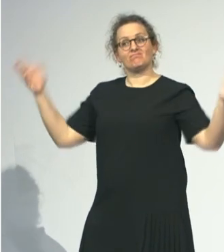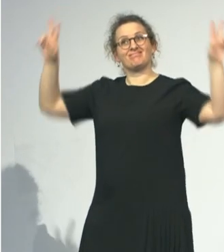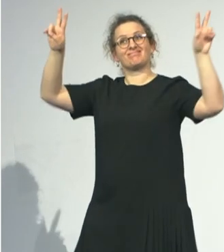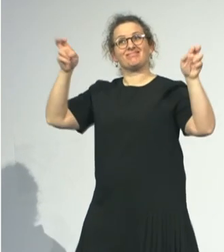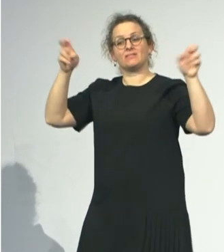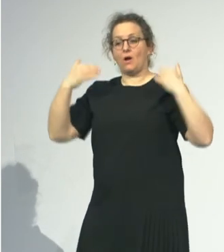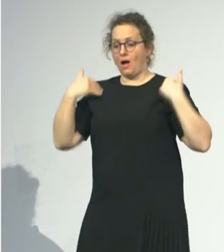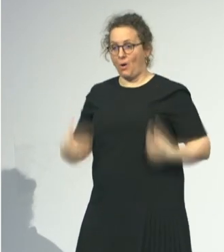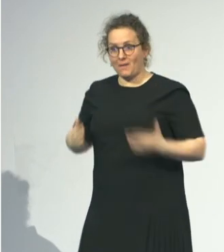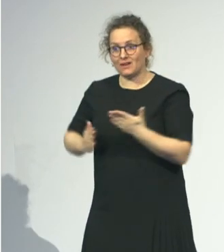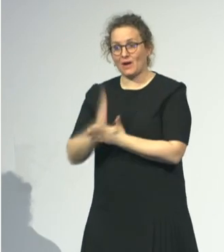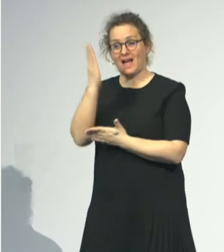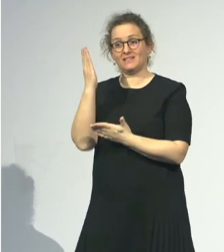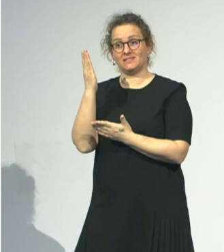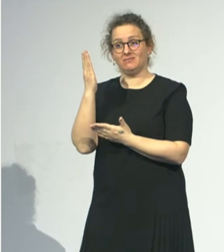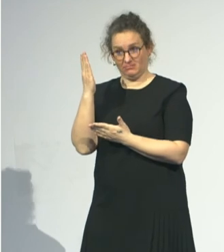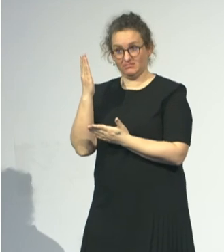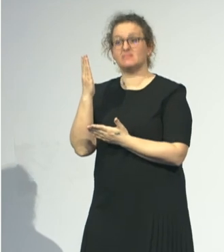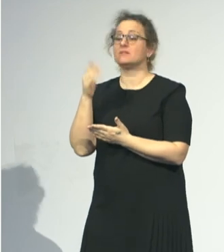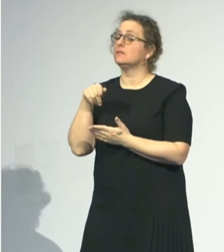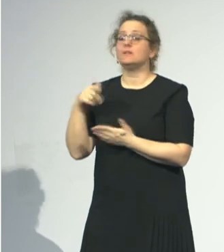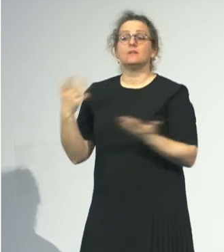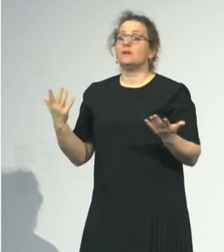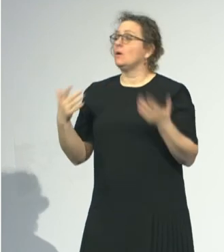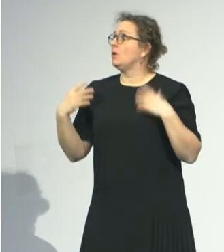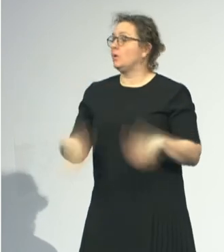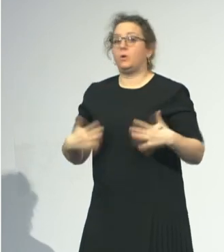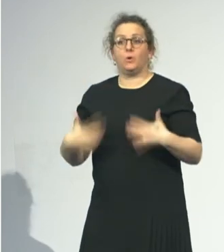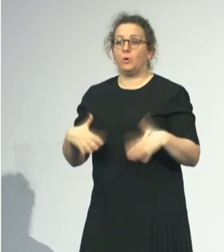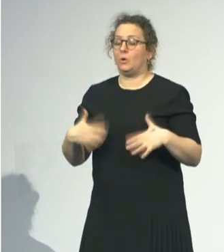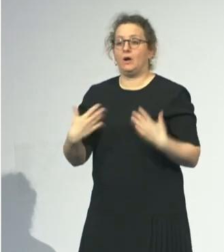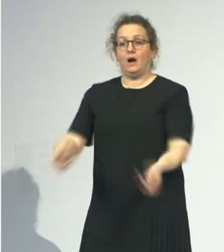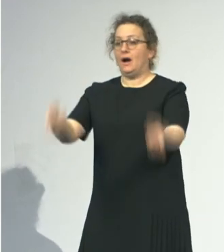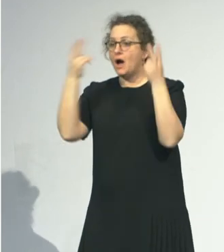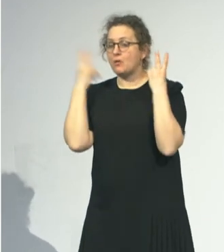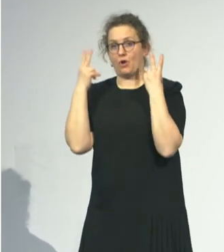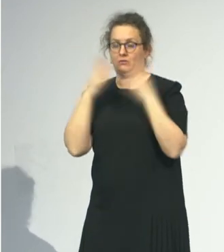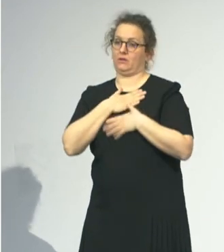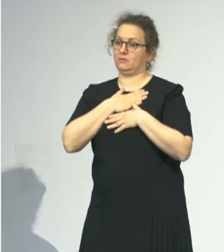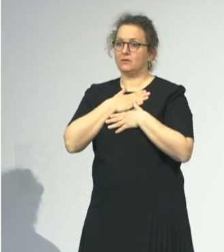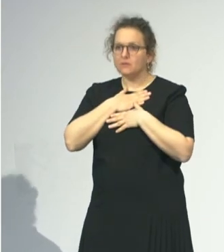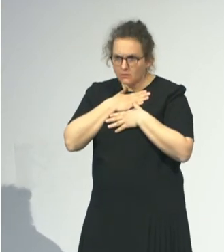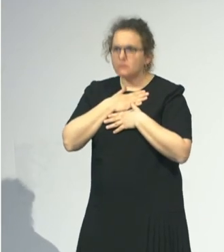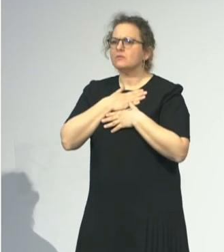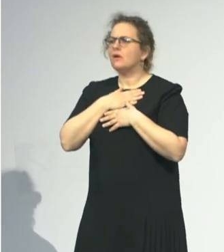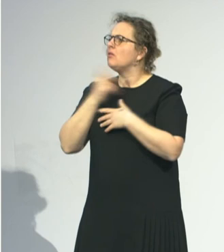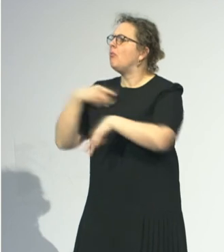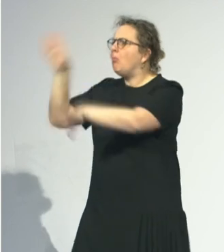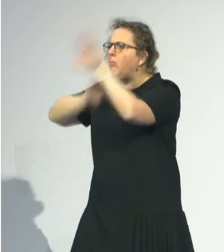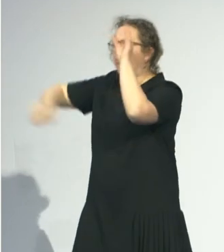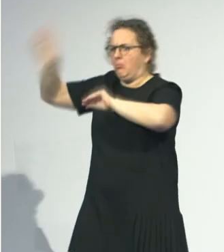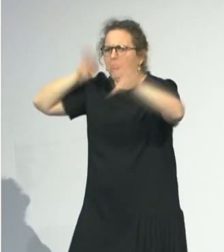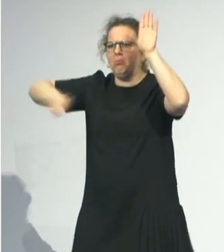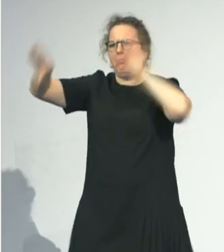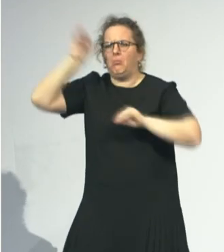This is essential for a person, and it is not only good for people with disabilities, it is good for